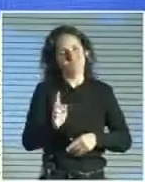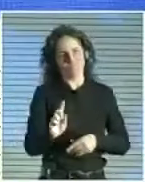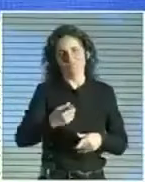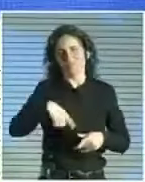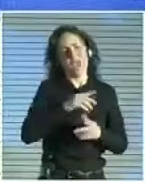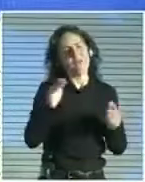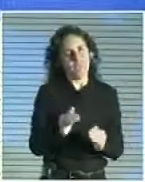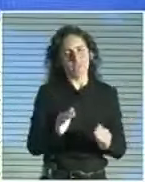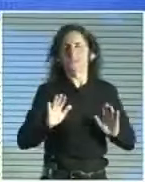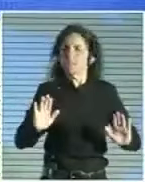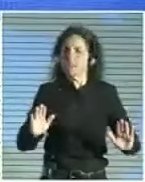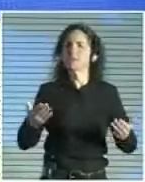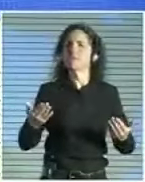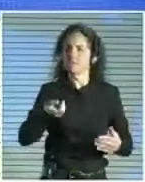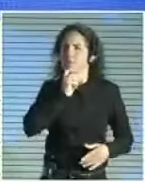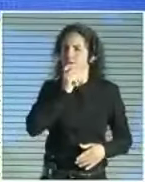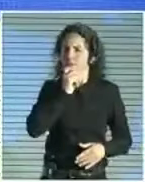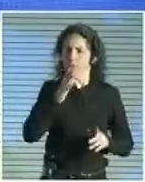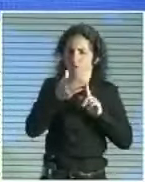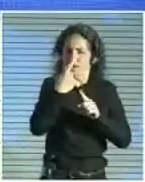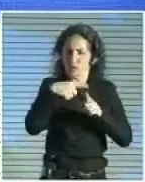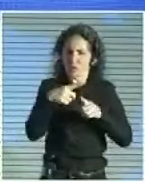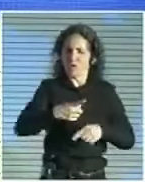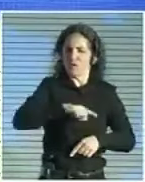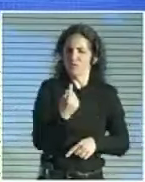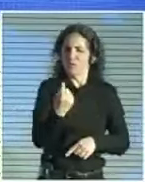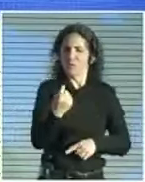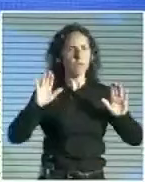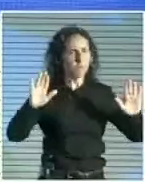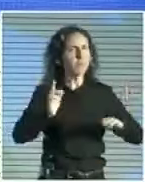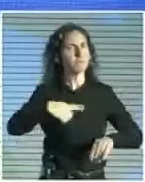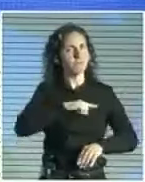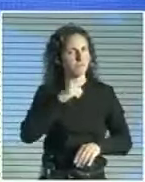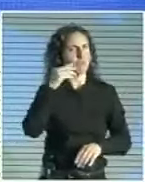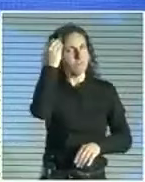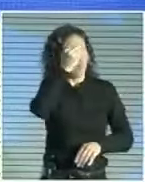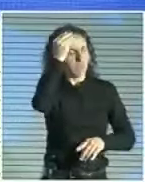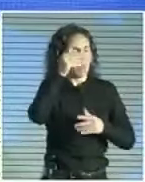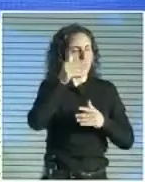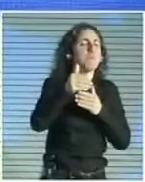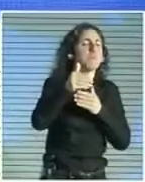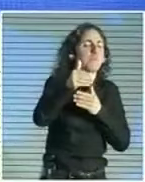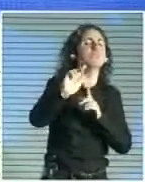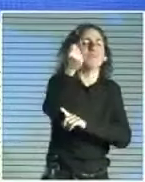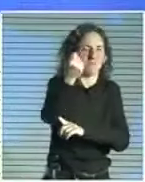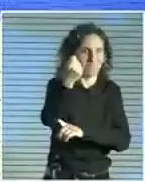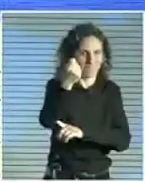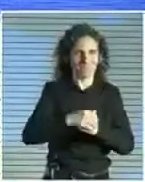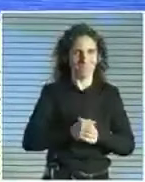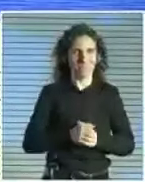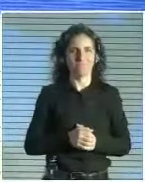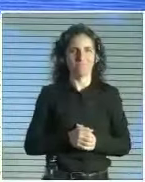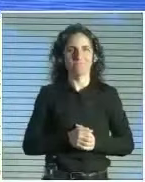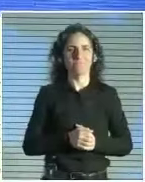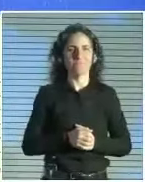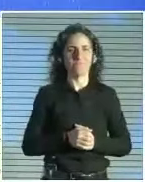and we know that we'll get there, but by making sure that you know, the networking that we are